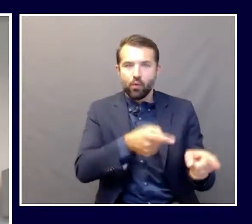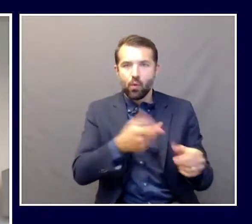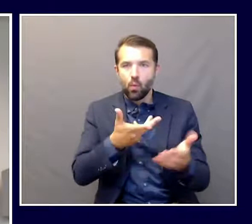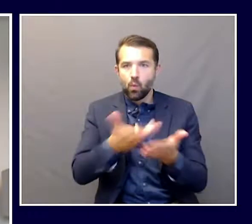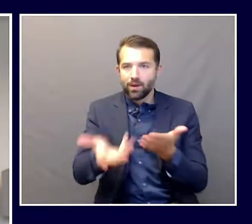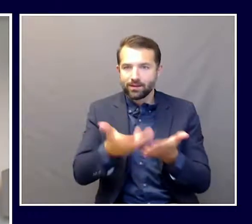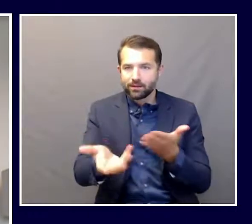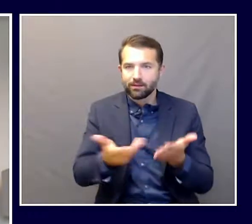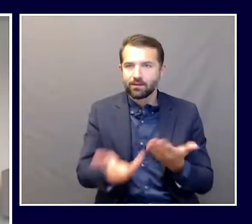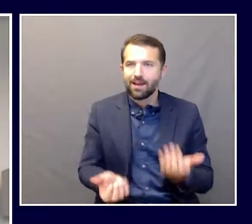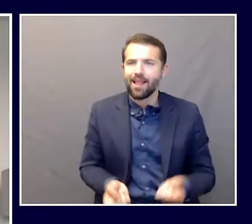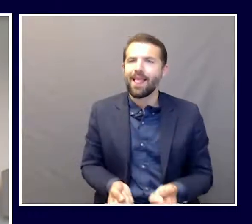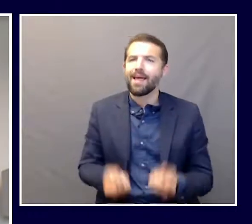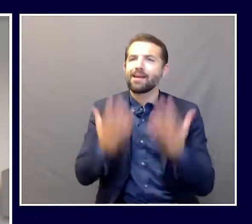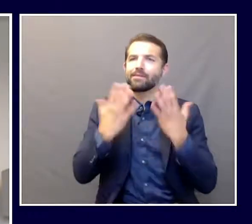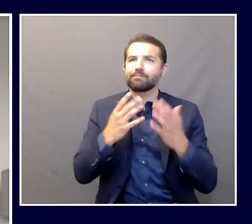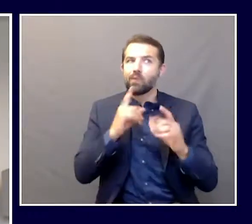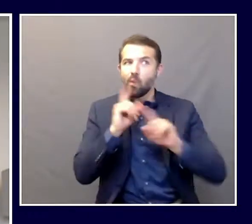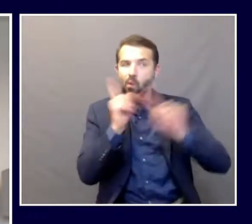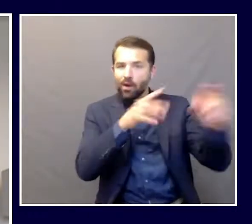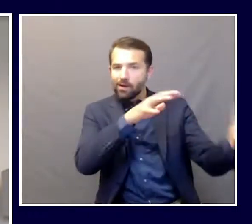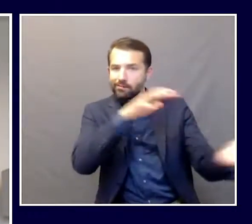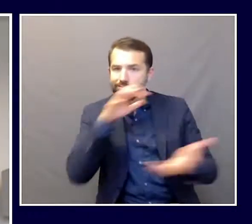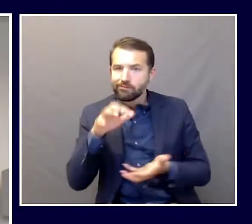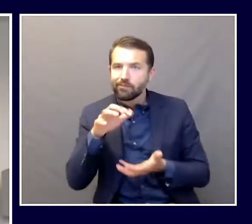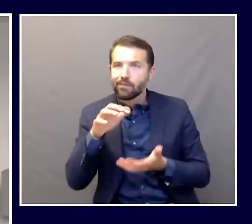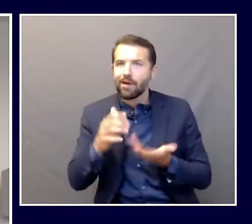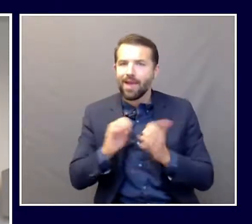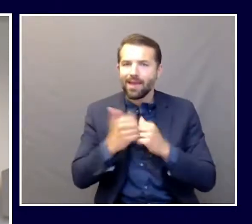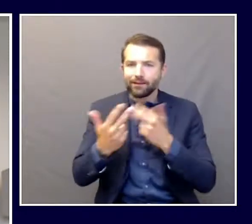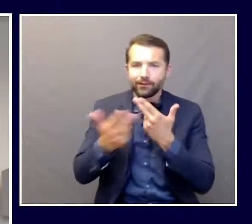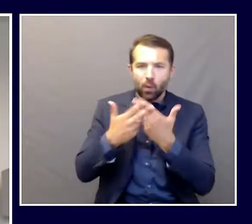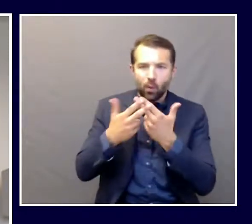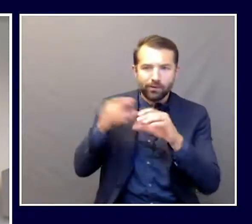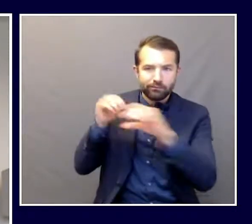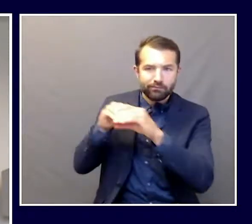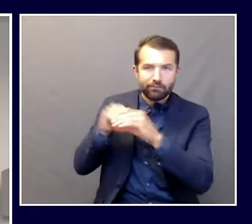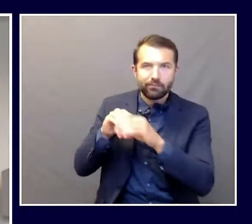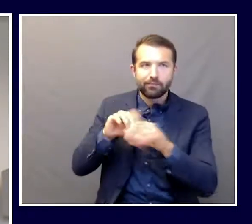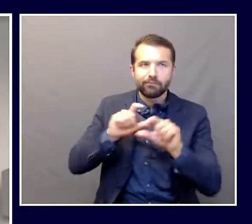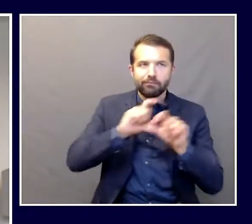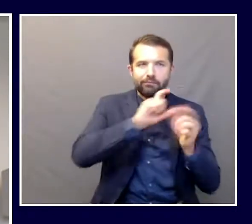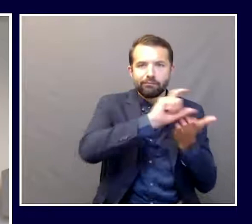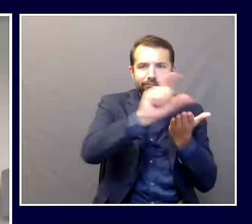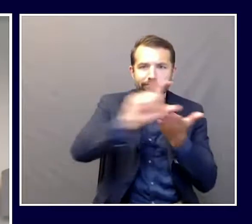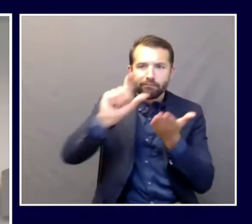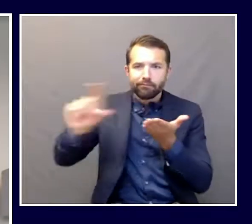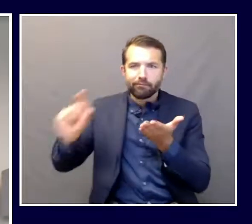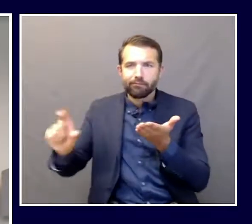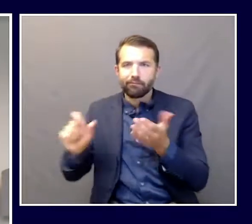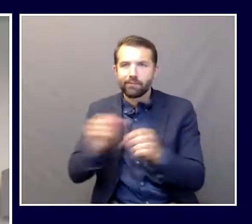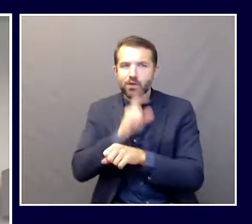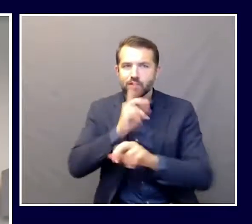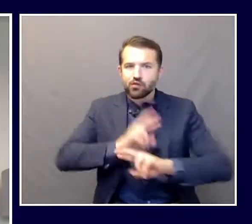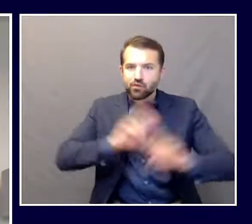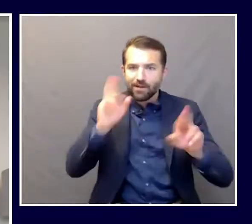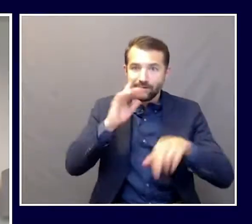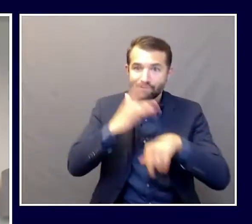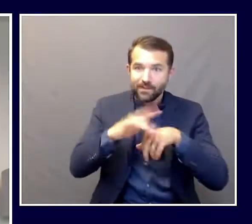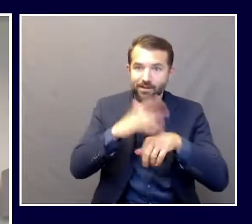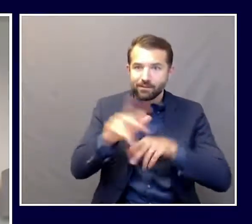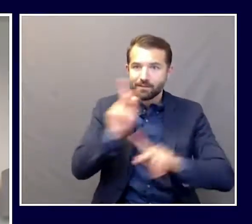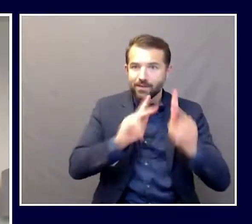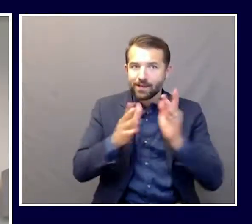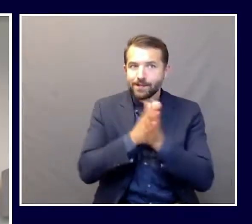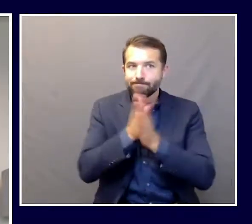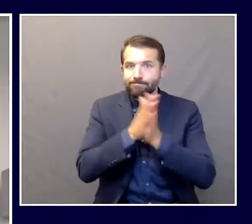still be ordered, and how do you distribute that so that way they are available once people are ready? Yep, great question, Mal,